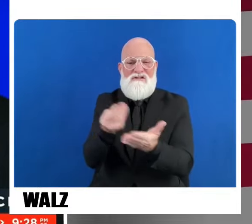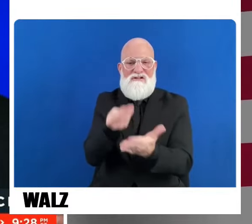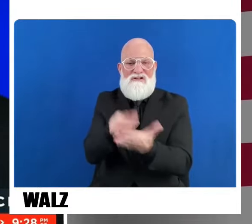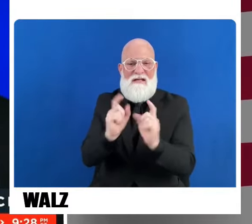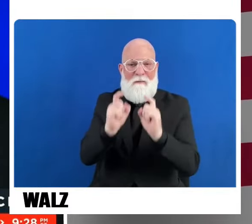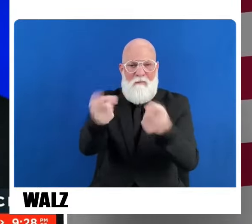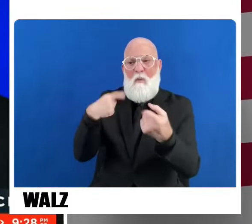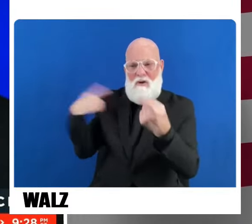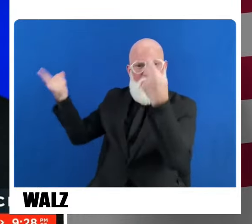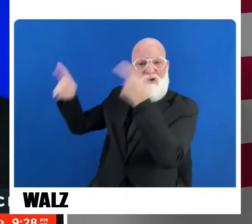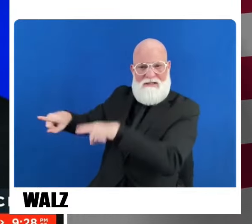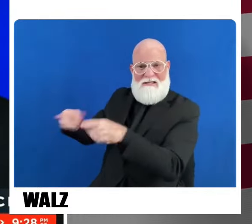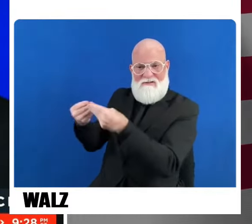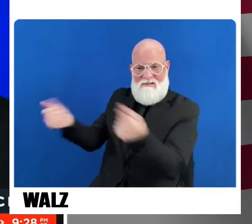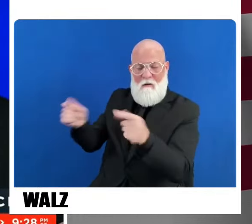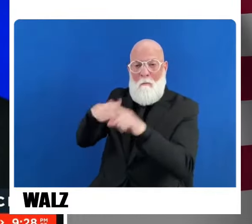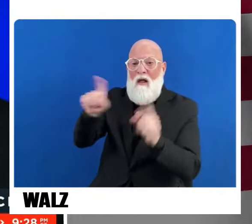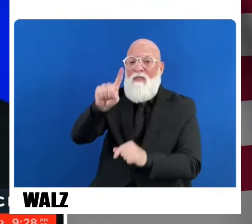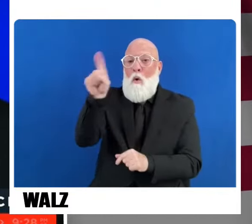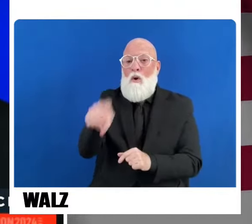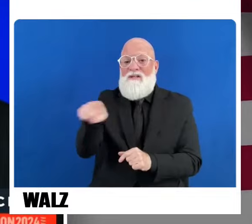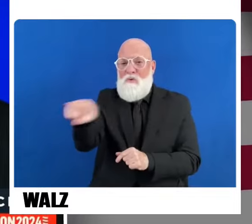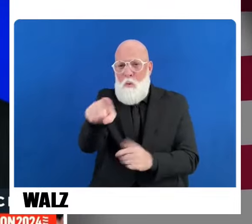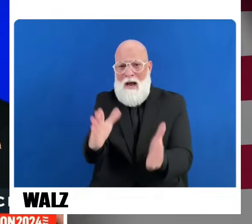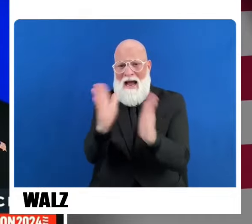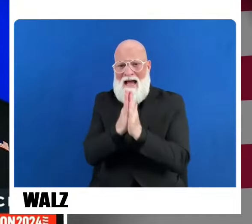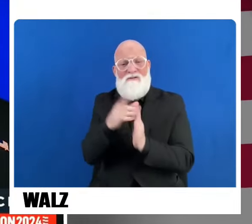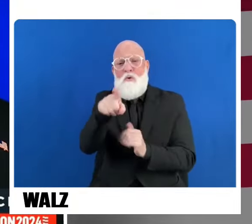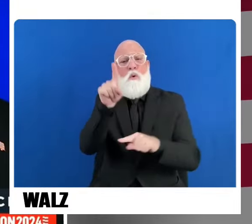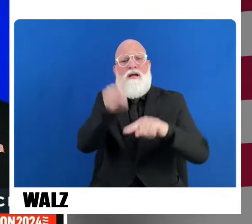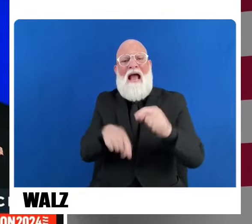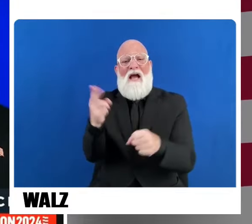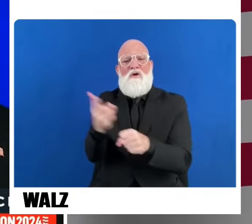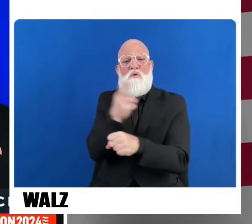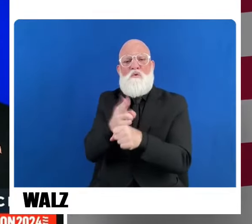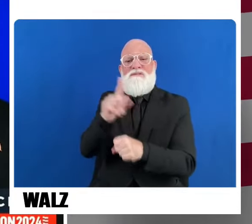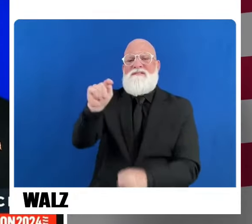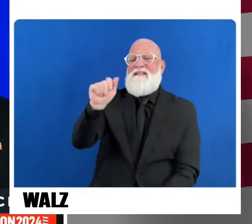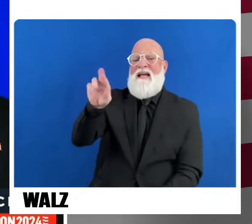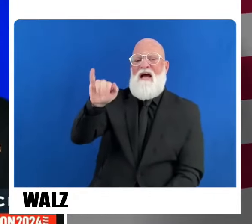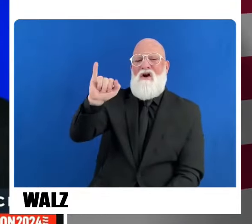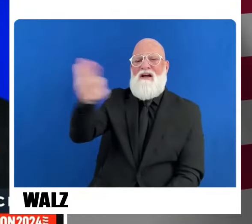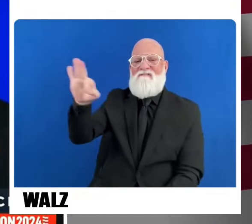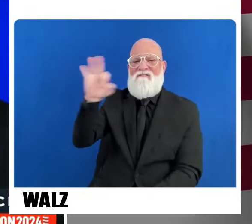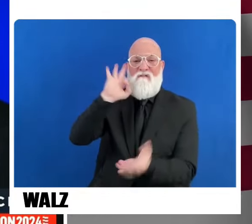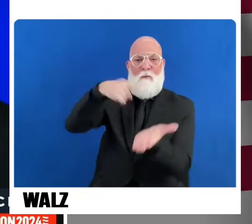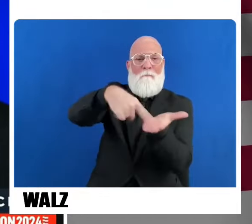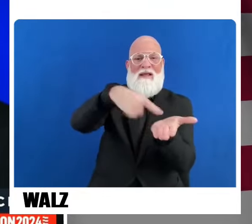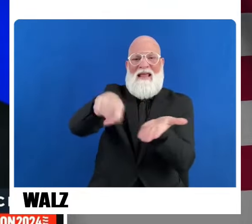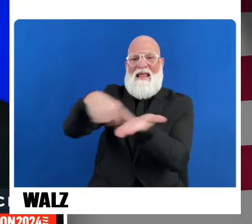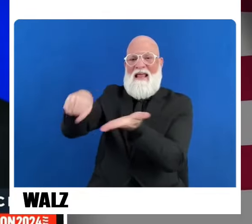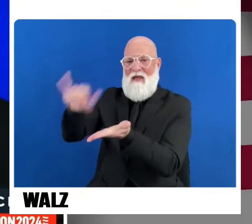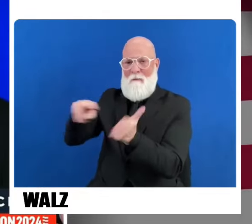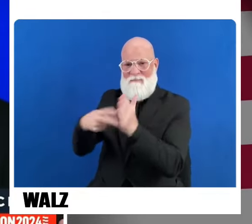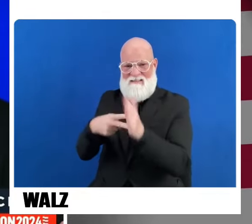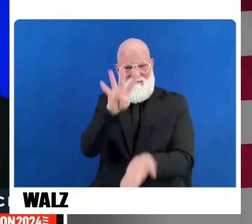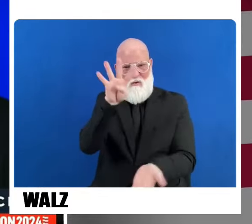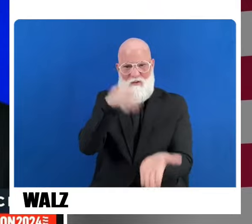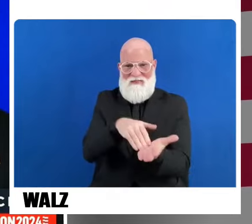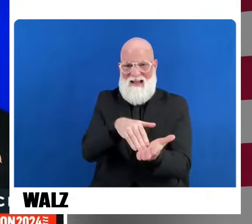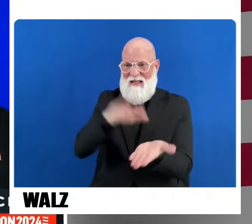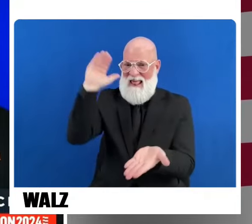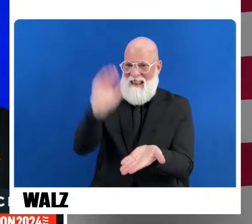is, you're not going to pay for it with these tariffs. That's just adding another $4,000 on the family and taking less. So not only do they not get the money to pay